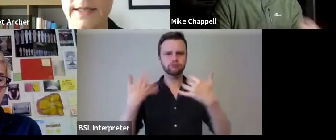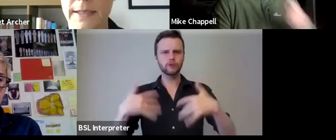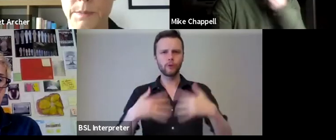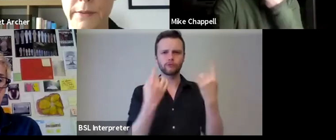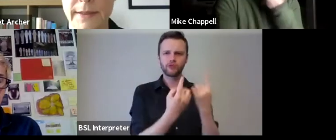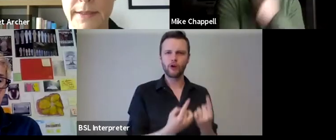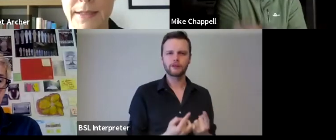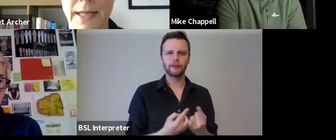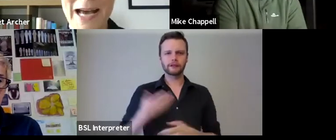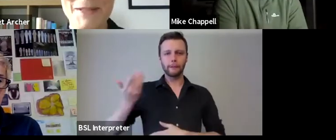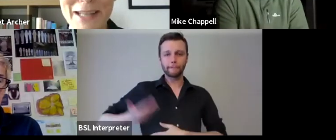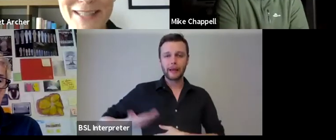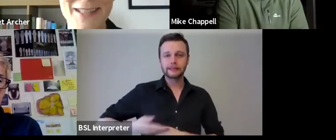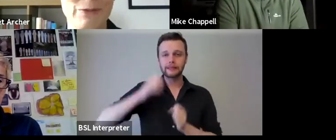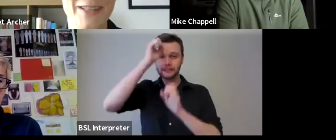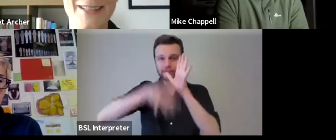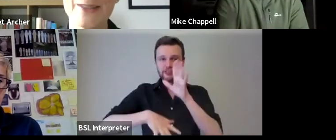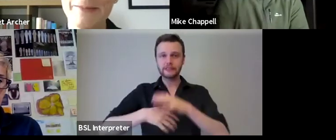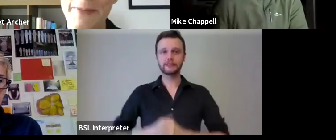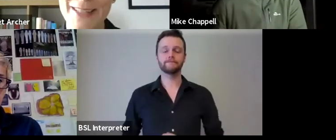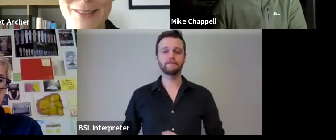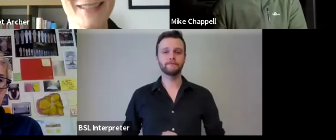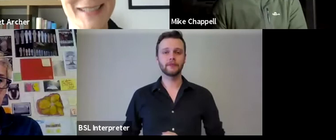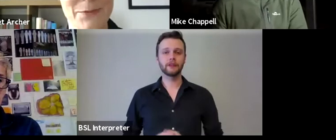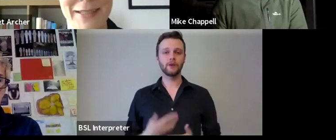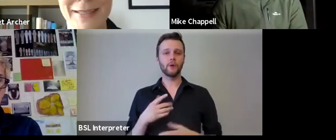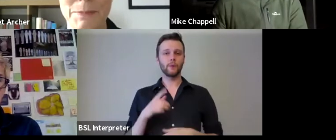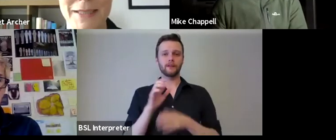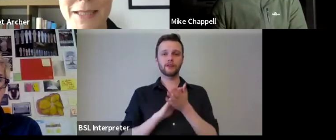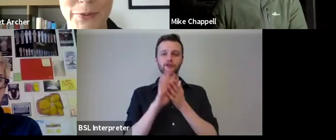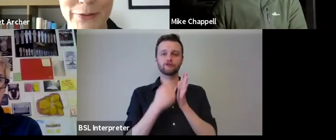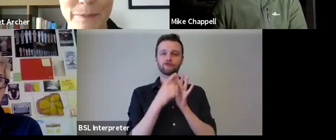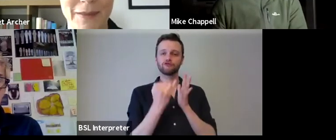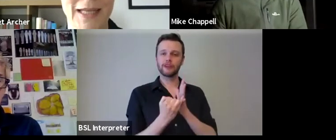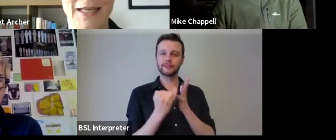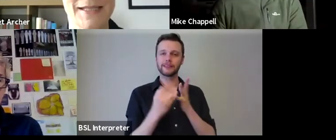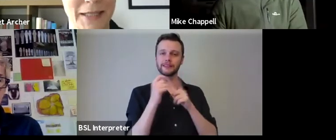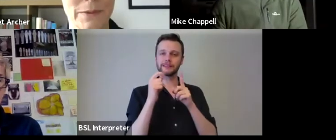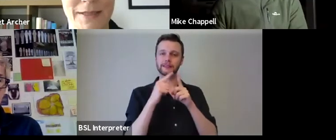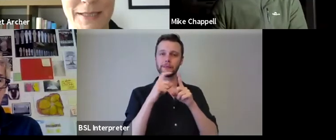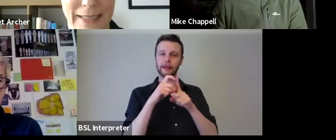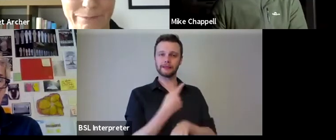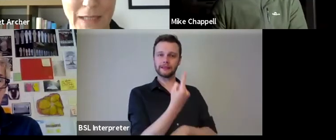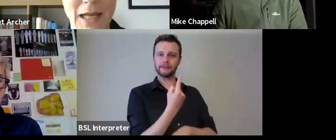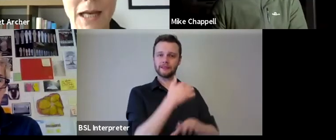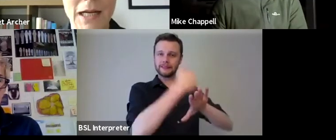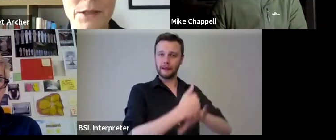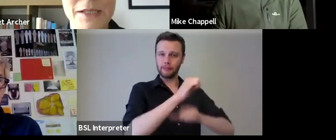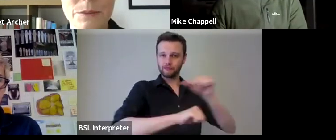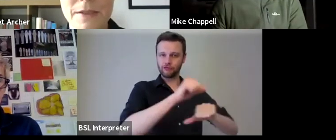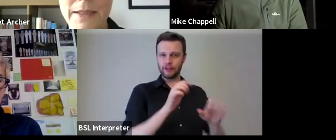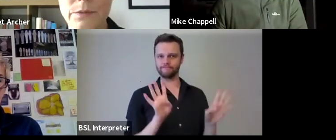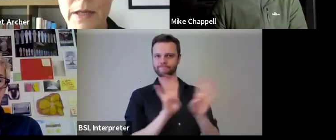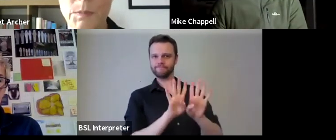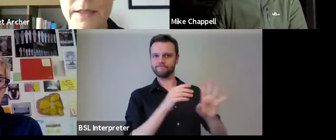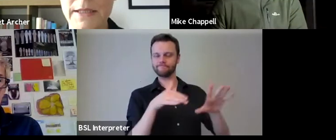businesses and experiences. I'm delighted that Professor Chris Speed, who successfully established this programme, is here with us today. And I